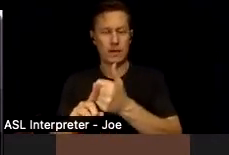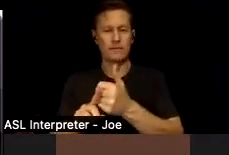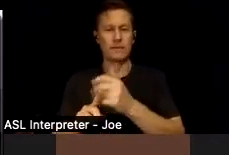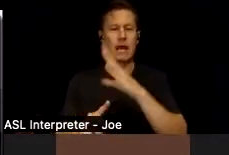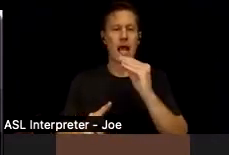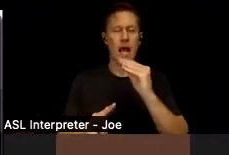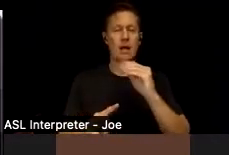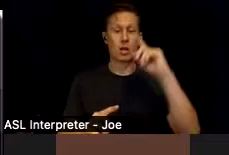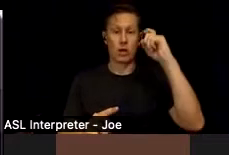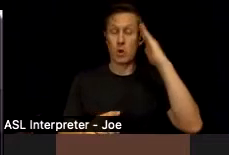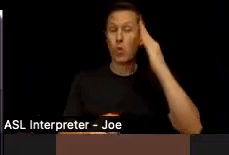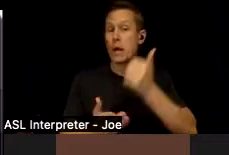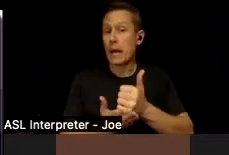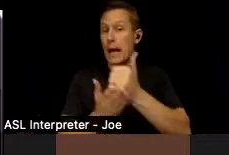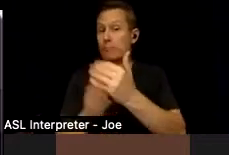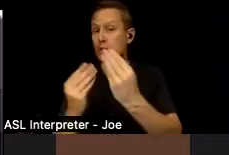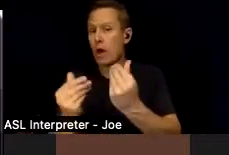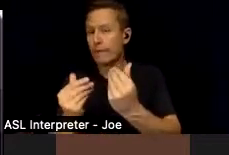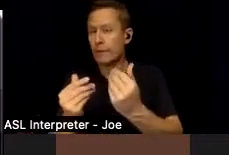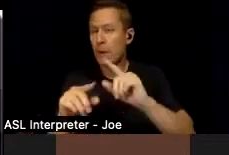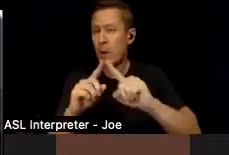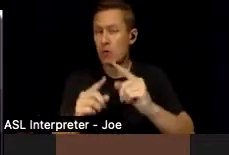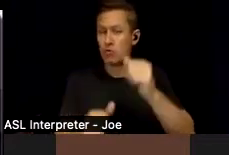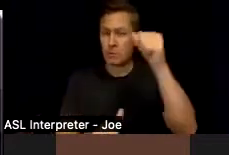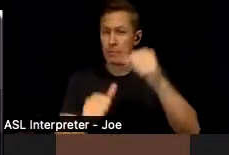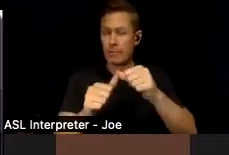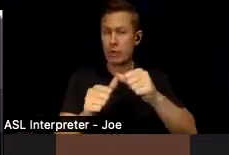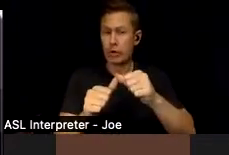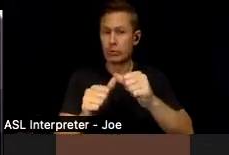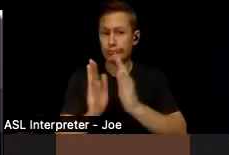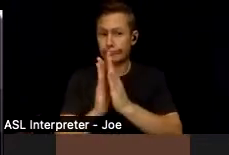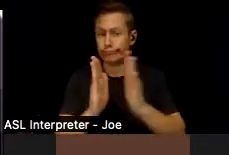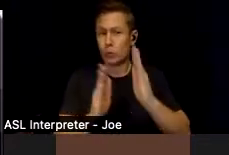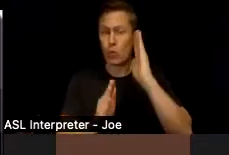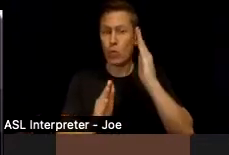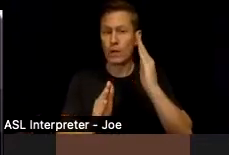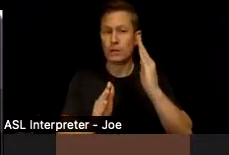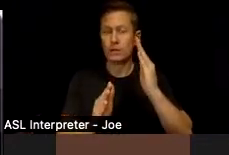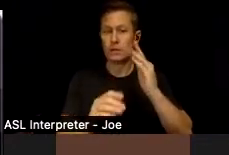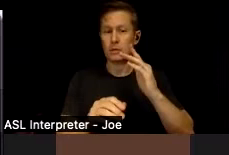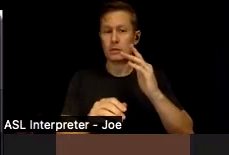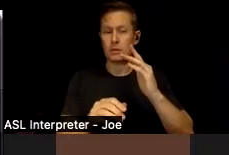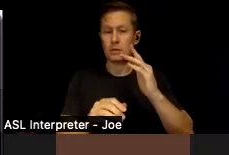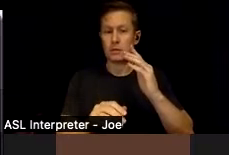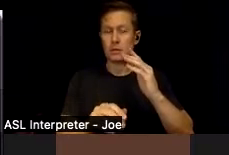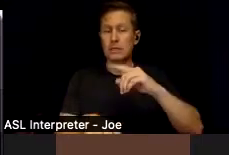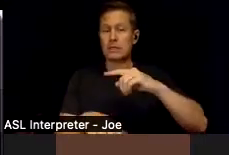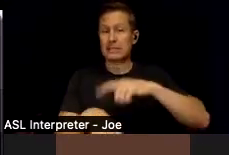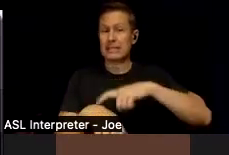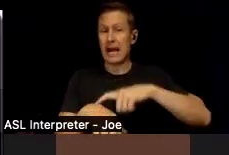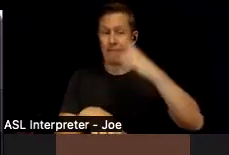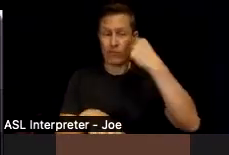to help you solve it. It's going to take us a while on a large scale event, very similar to what occurred in Landers. It's going to take us a while to get